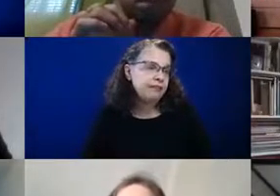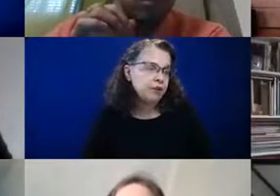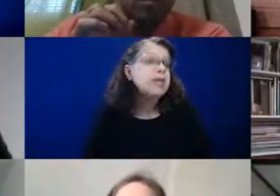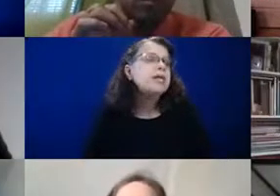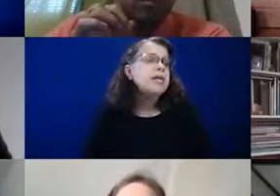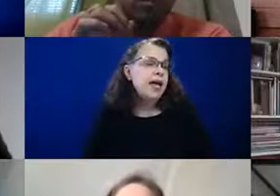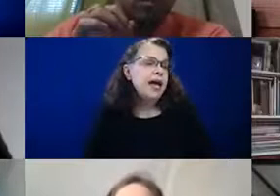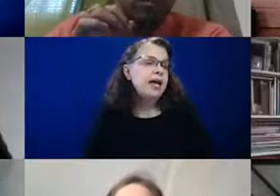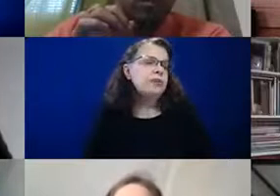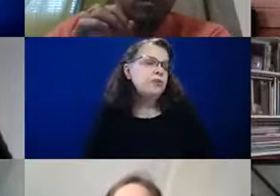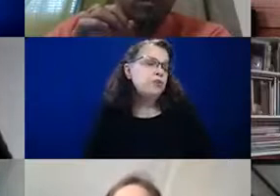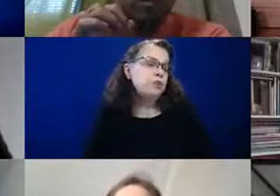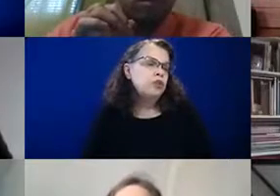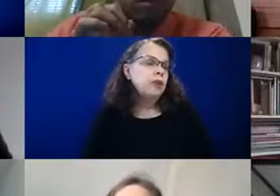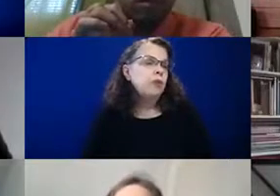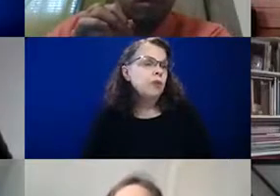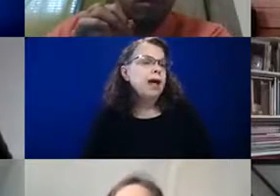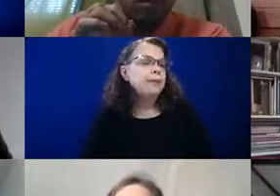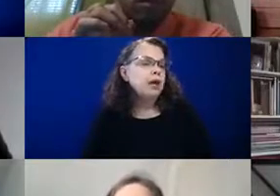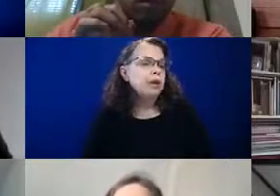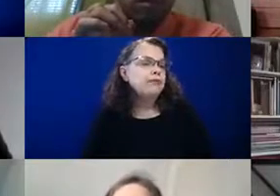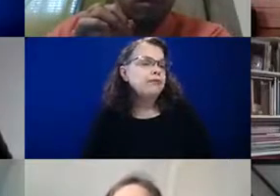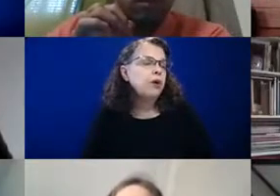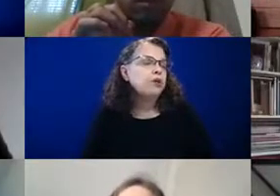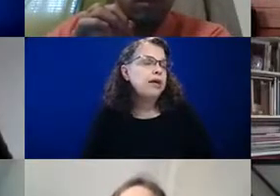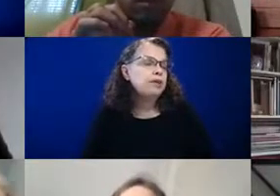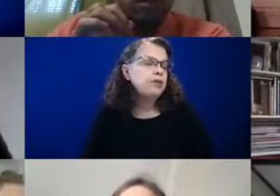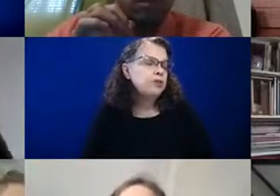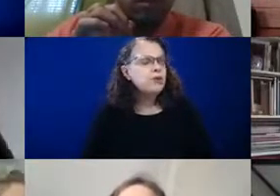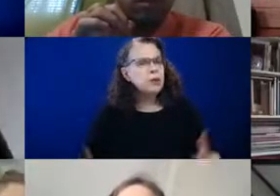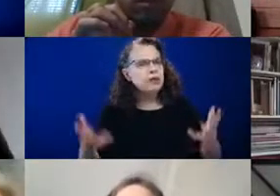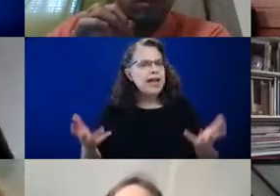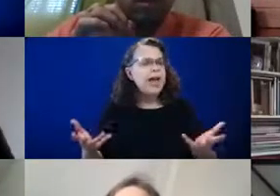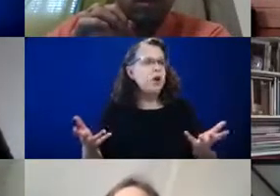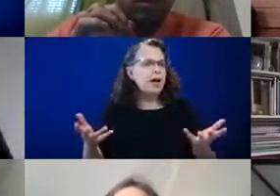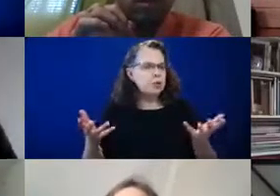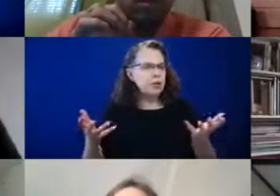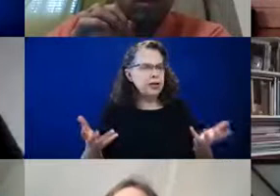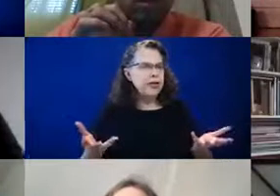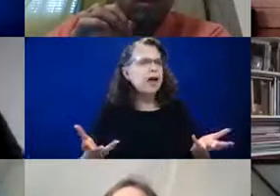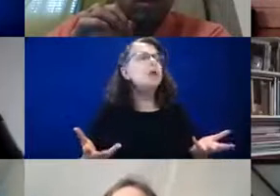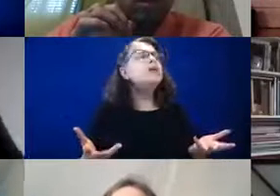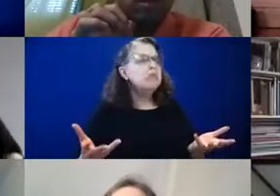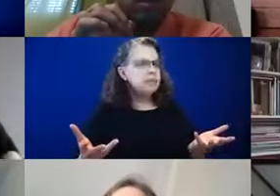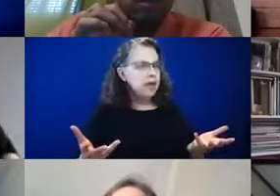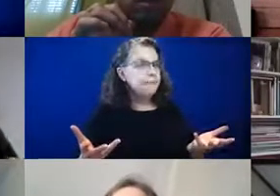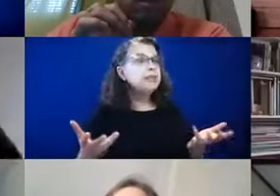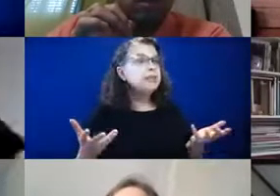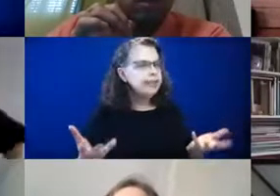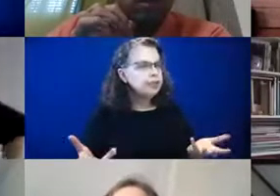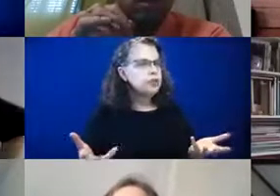serious effort, and to talk about what will happen going forward, and sort of now, as we are here now, to